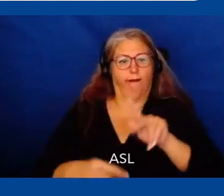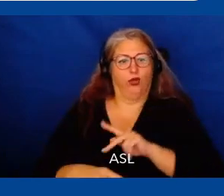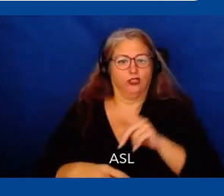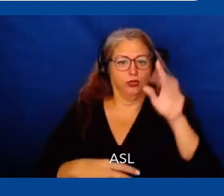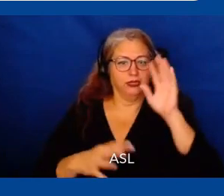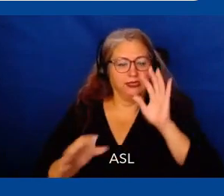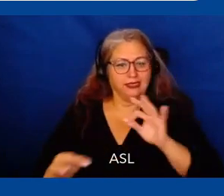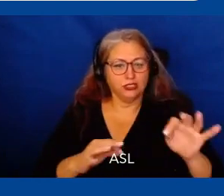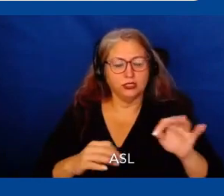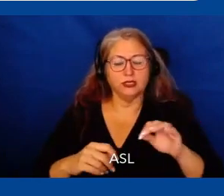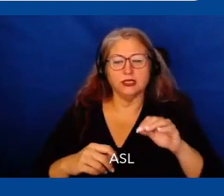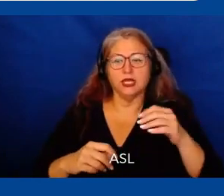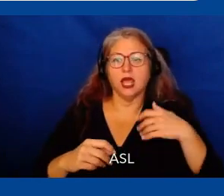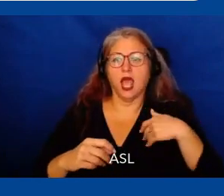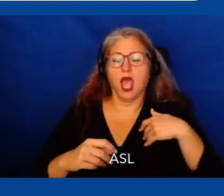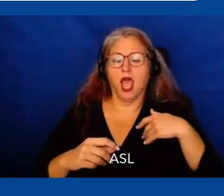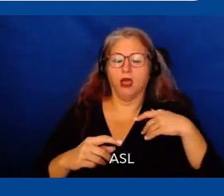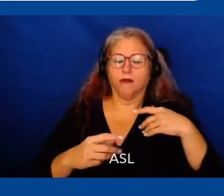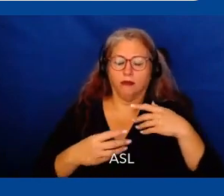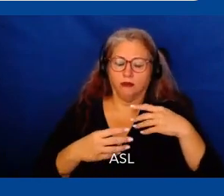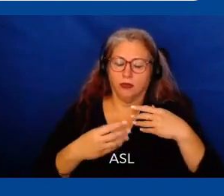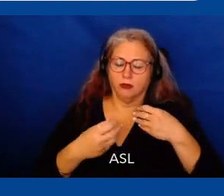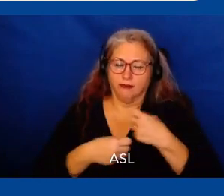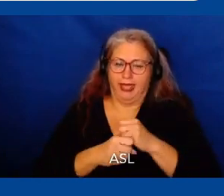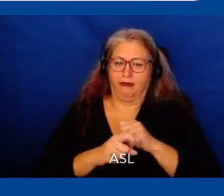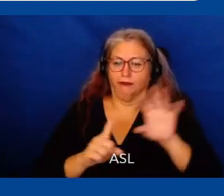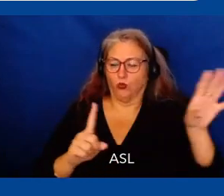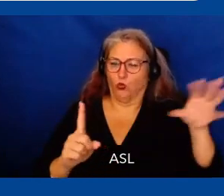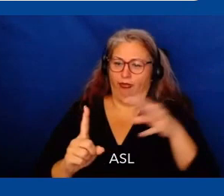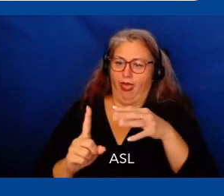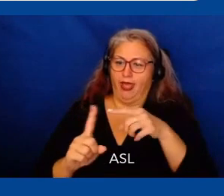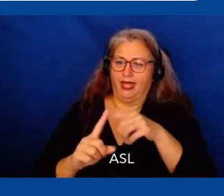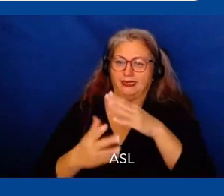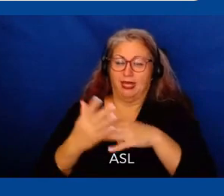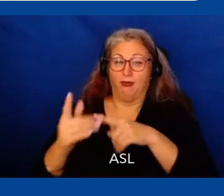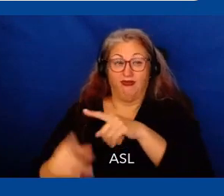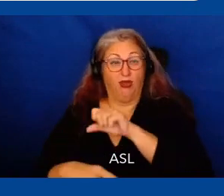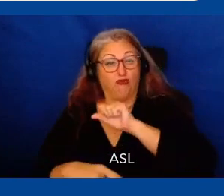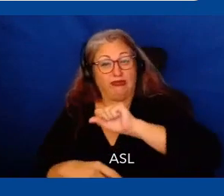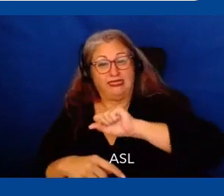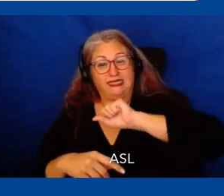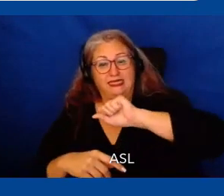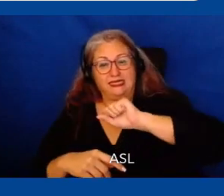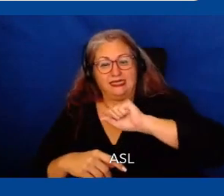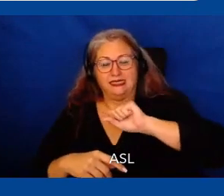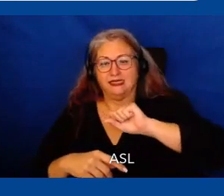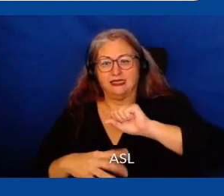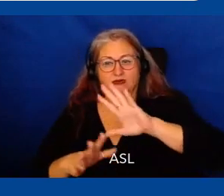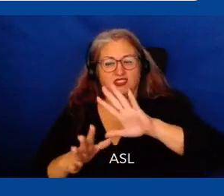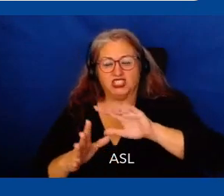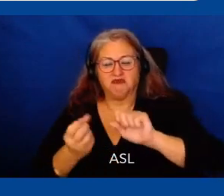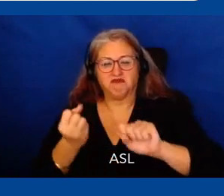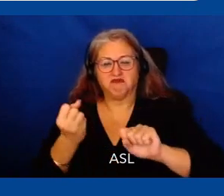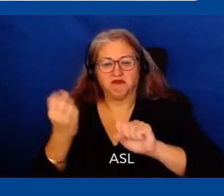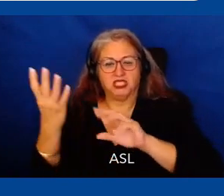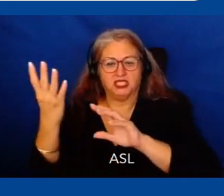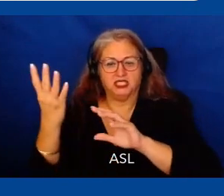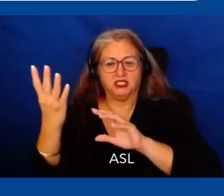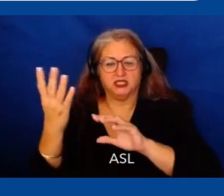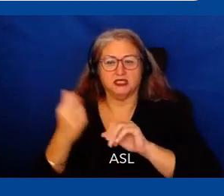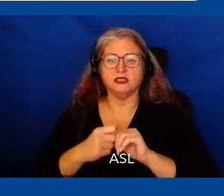put some light on it, and those resistances were vanished after a while,